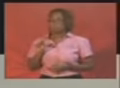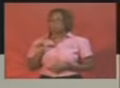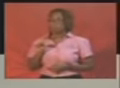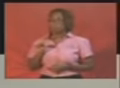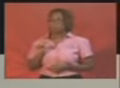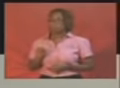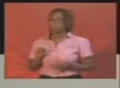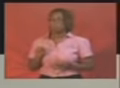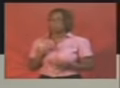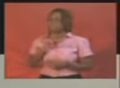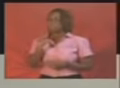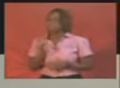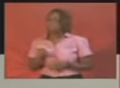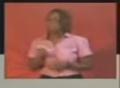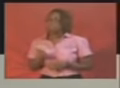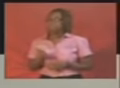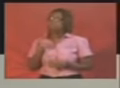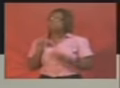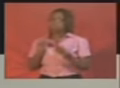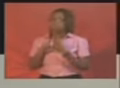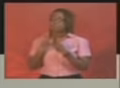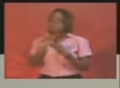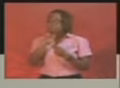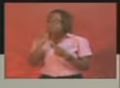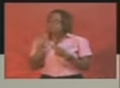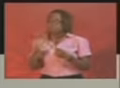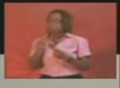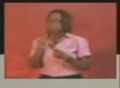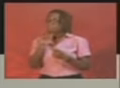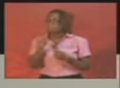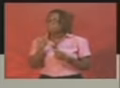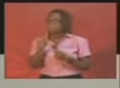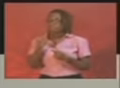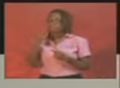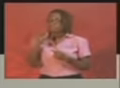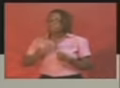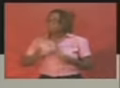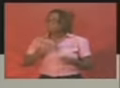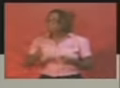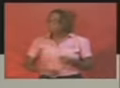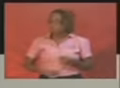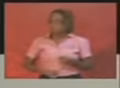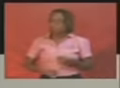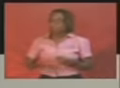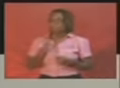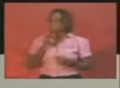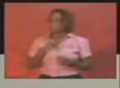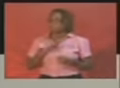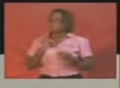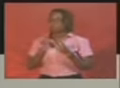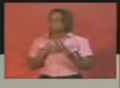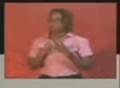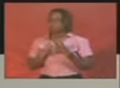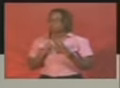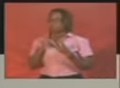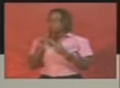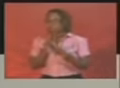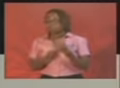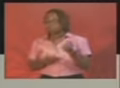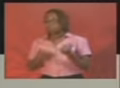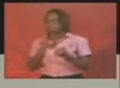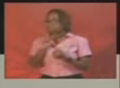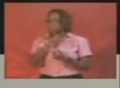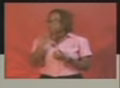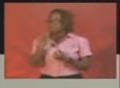for pregnant women? And Dr. Parasram, you mentioned a bit about some other illnesses within the population, the